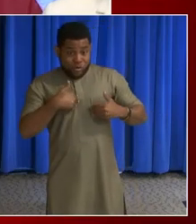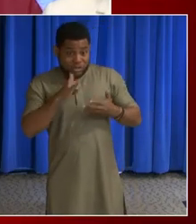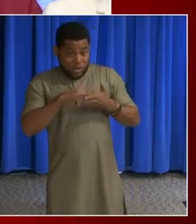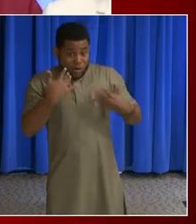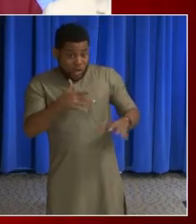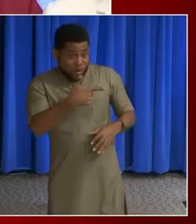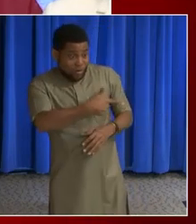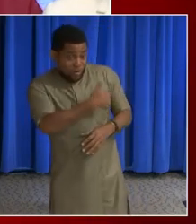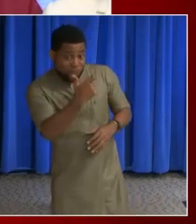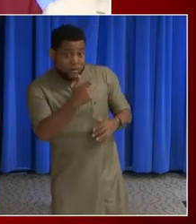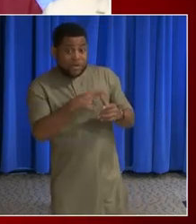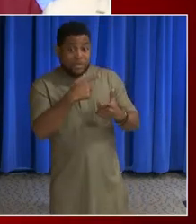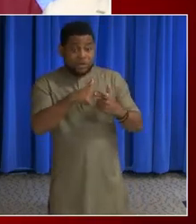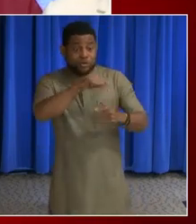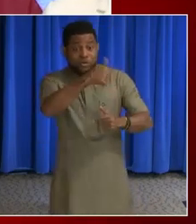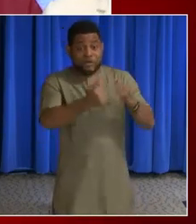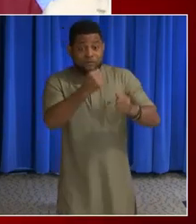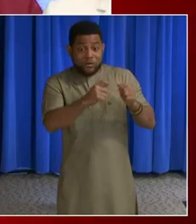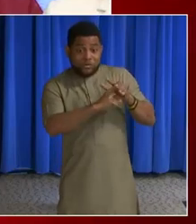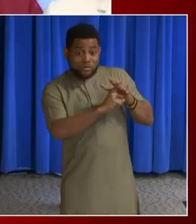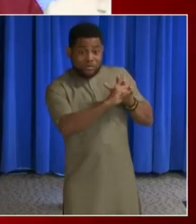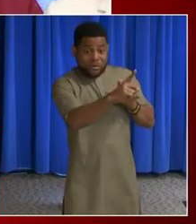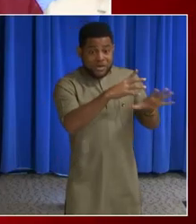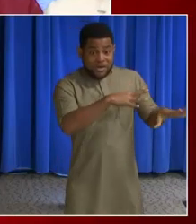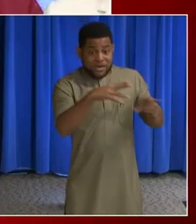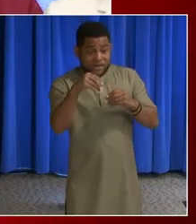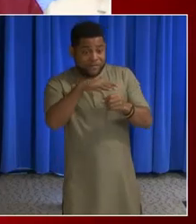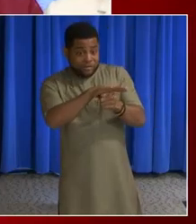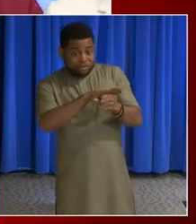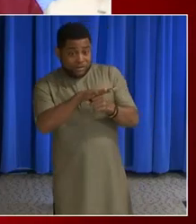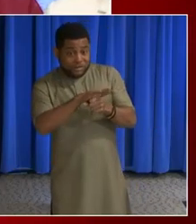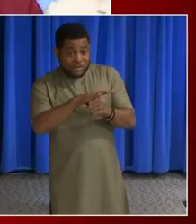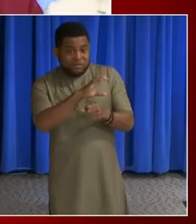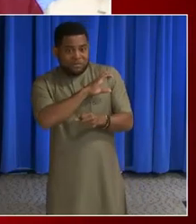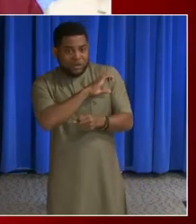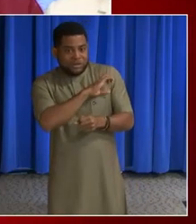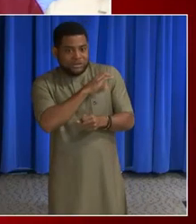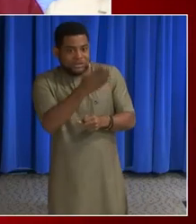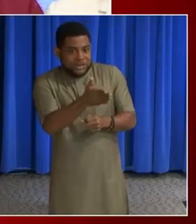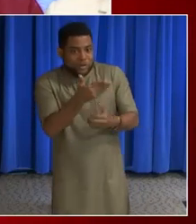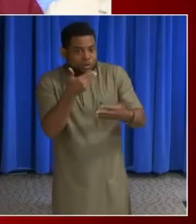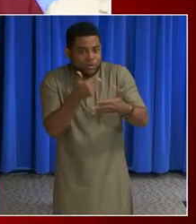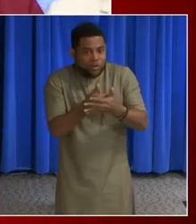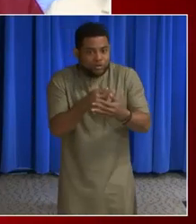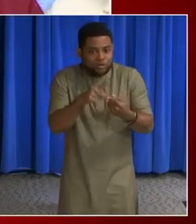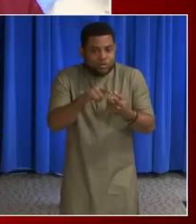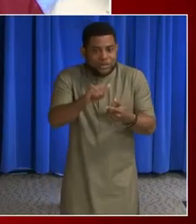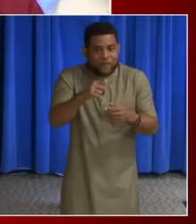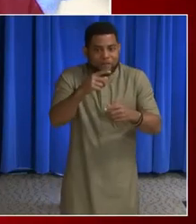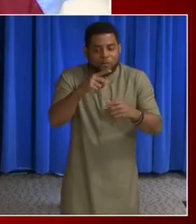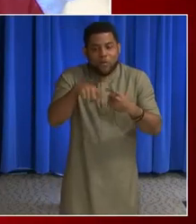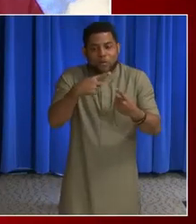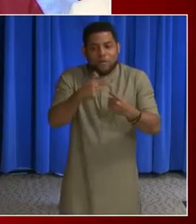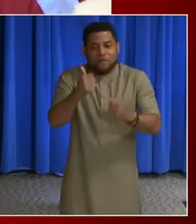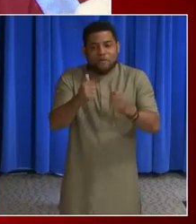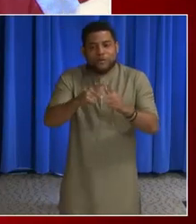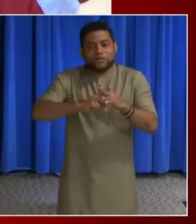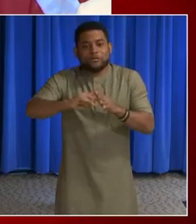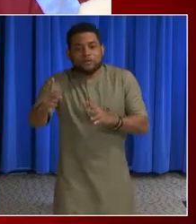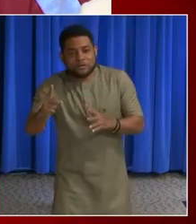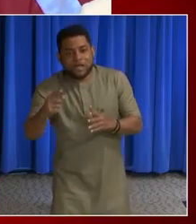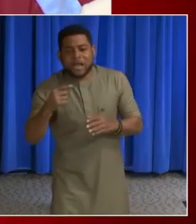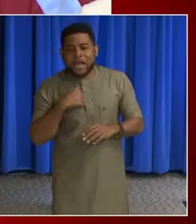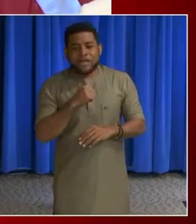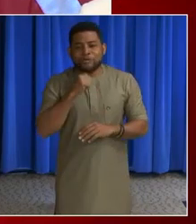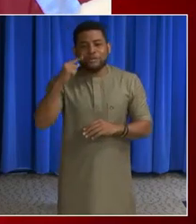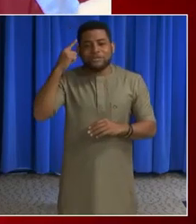fleeing from the scene? And the police are there in close proximity to when that vehicle is leaving. I don't think the parents of those two juveniles